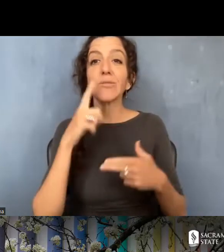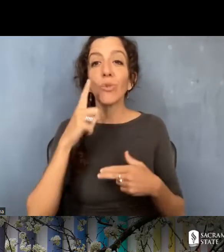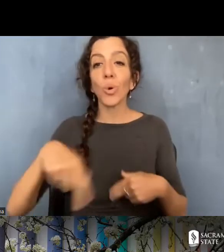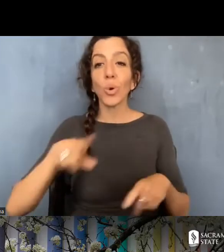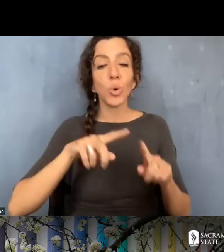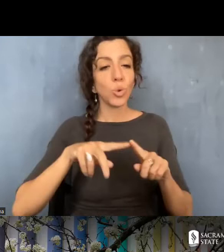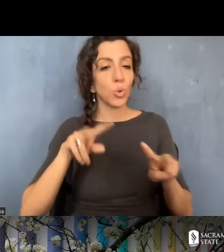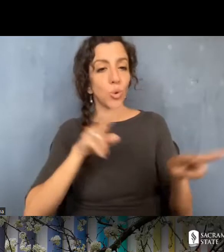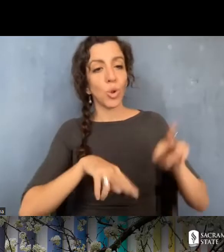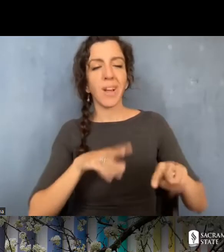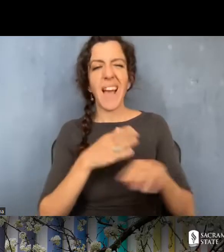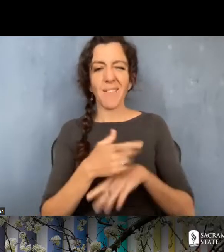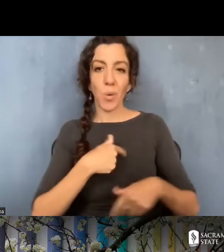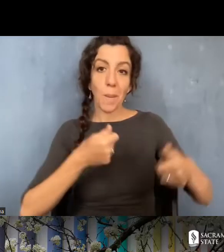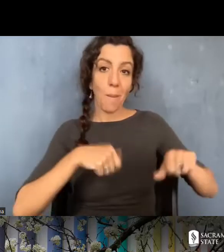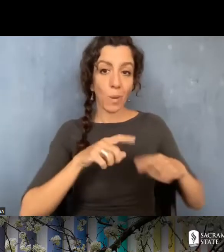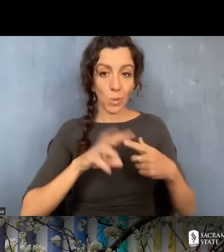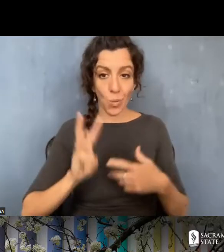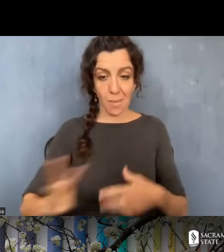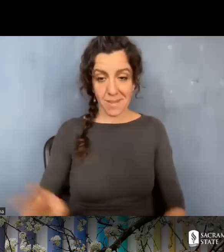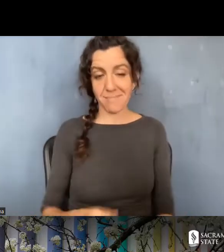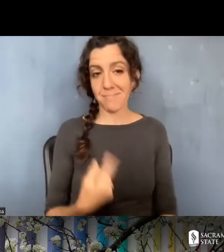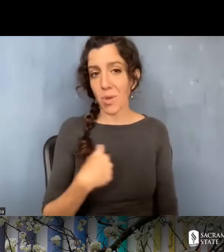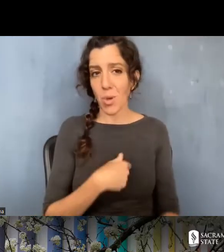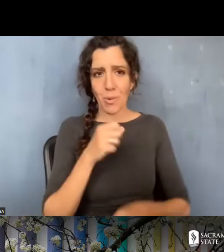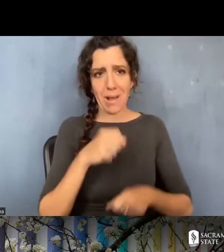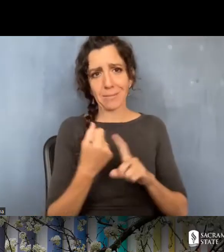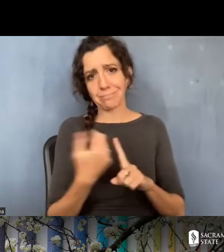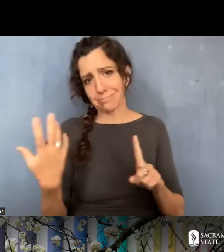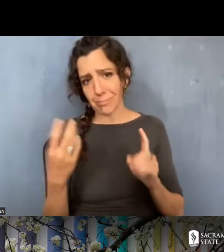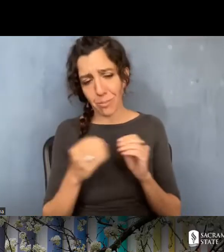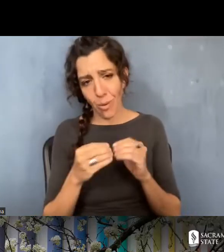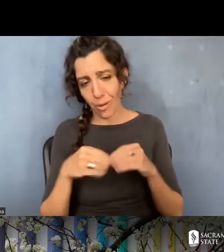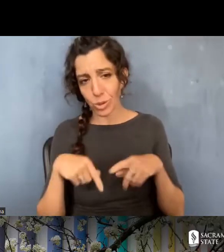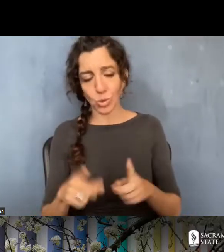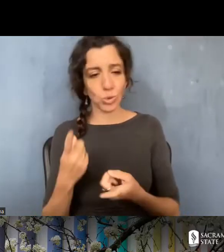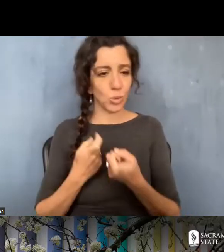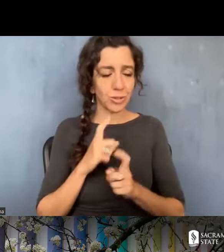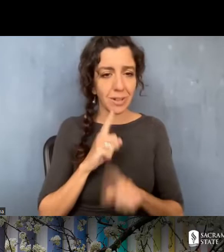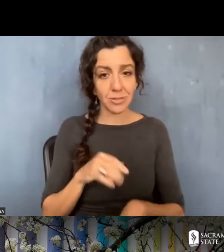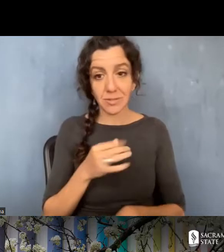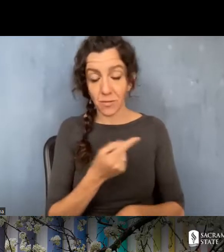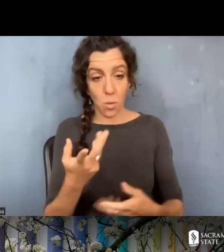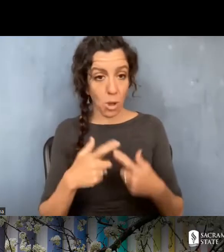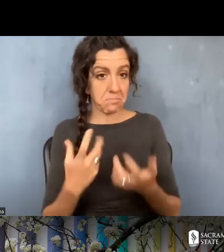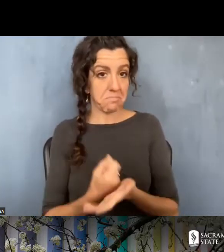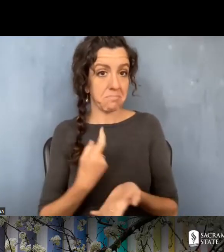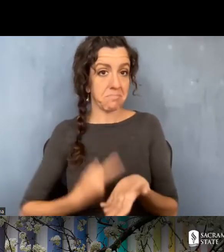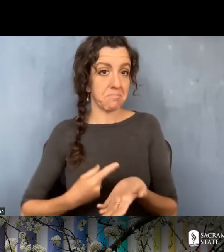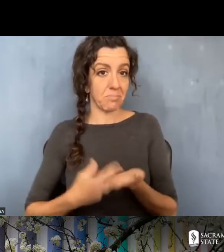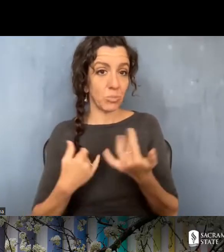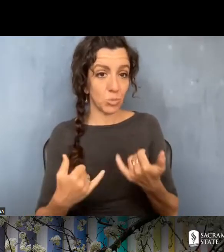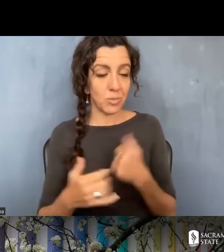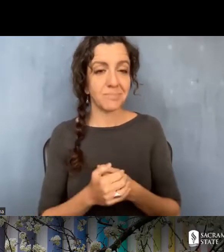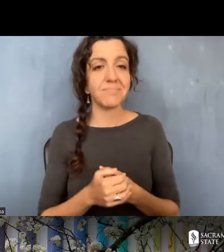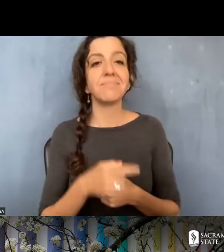this is posted to the website, or we are happy to review them in the Q&A if people want to discuss today. These